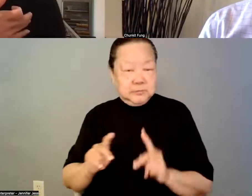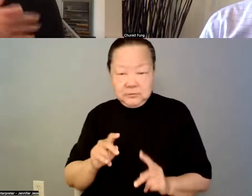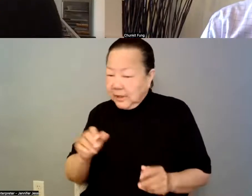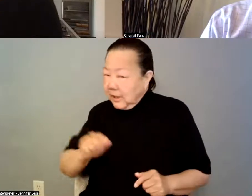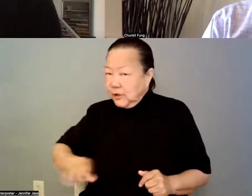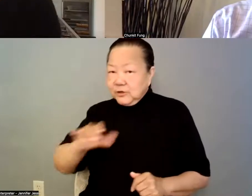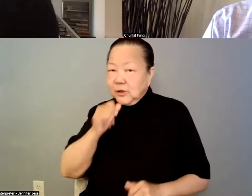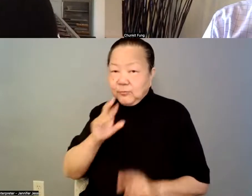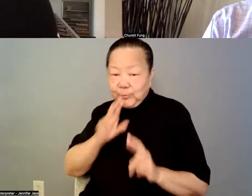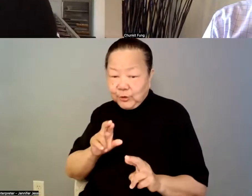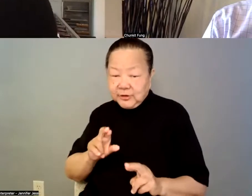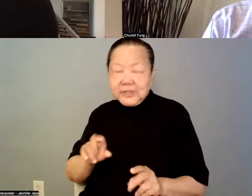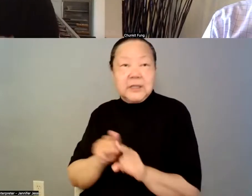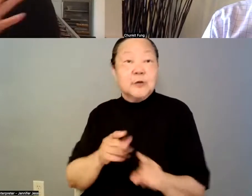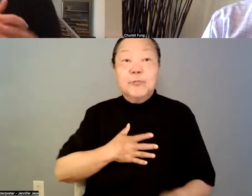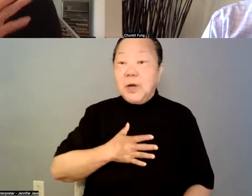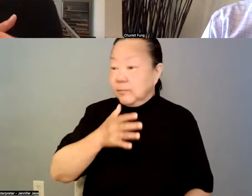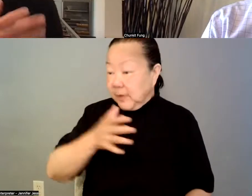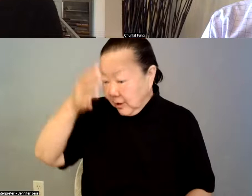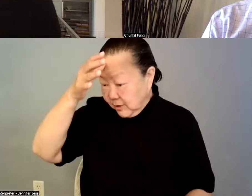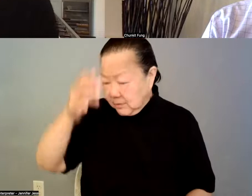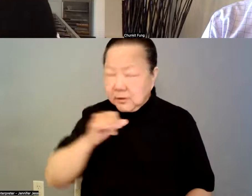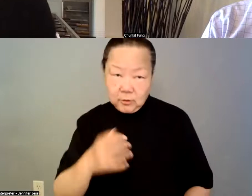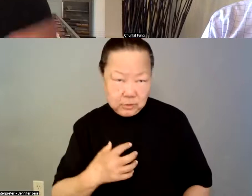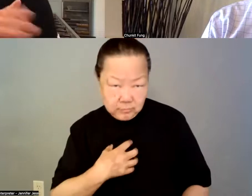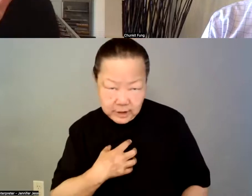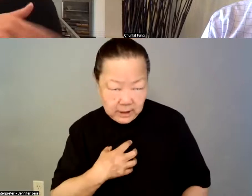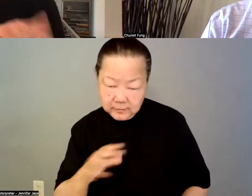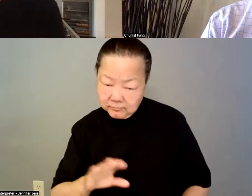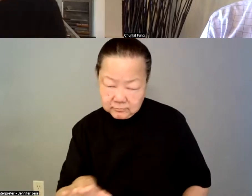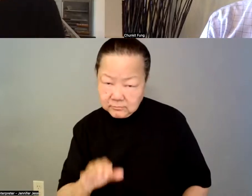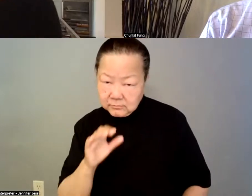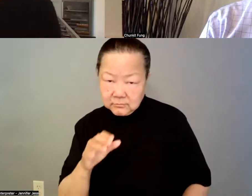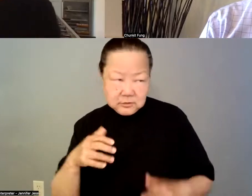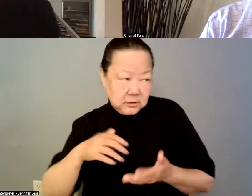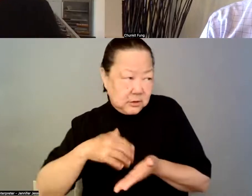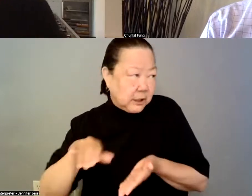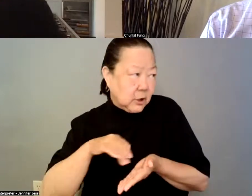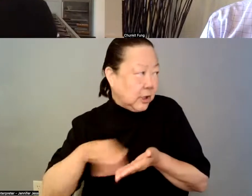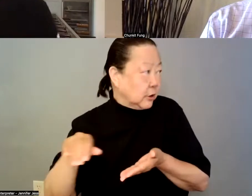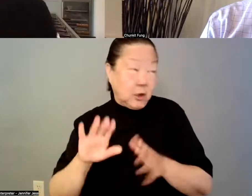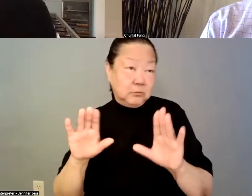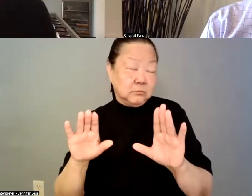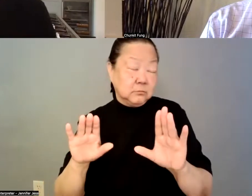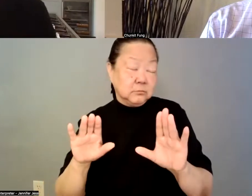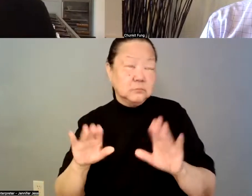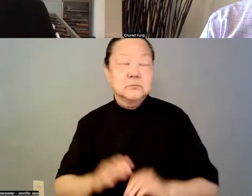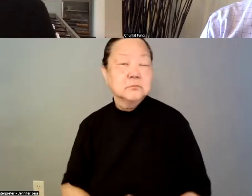like my parents, are always like, you know, you don't complain, you don't let it go, let it go.